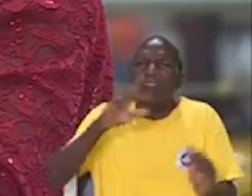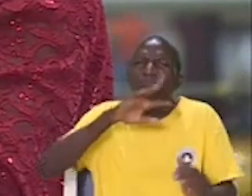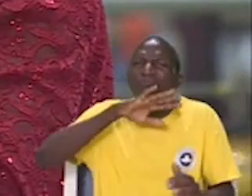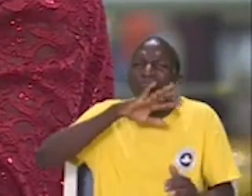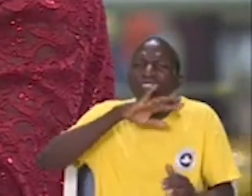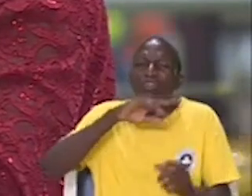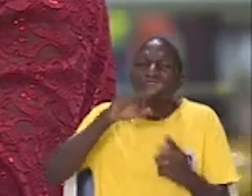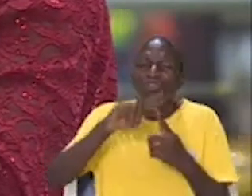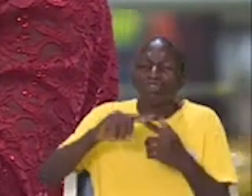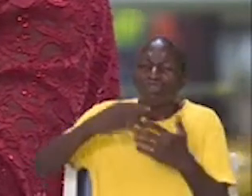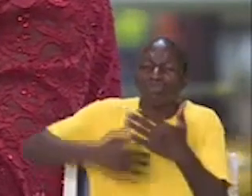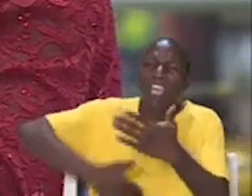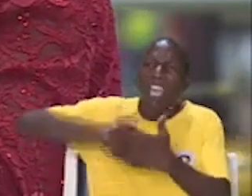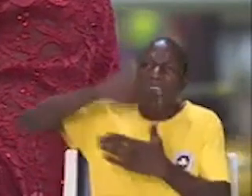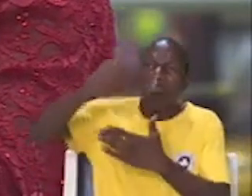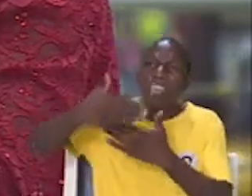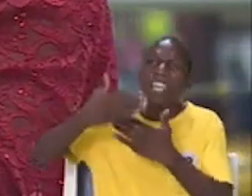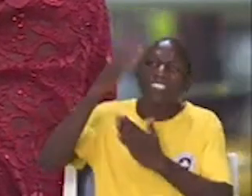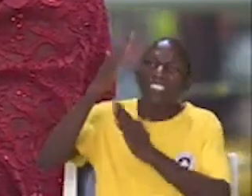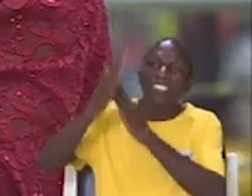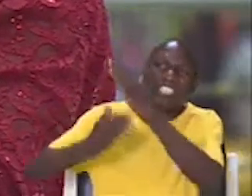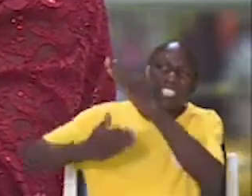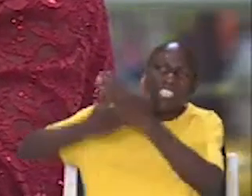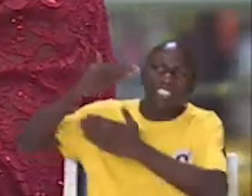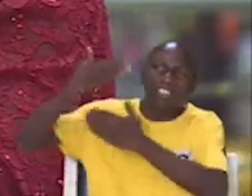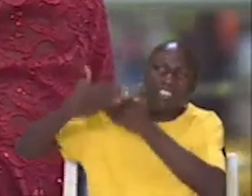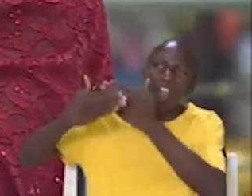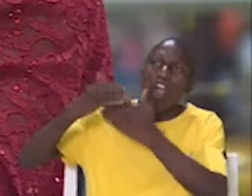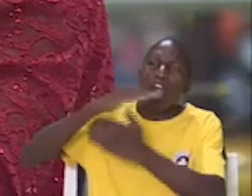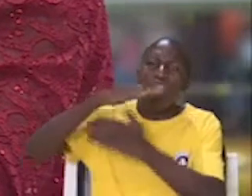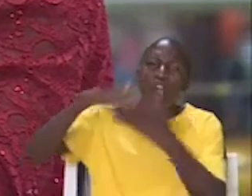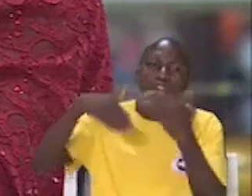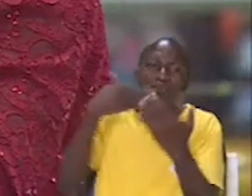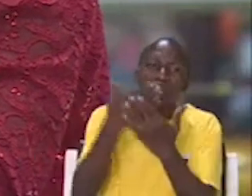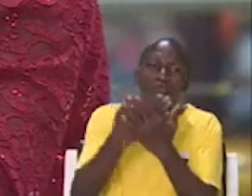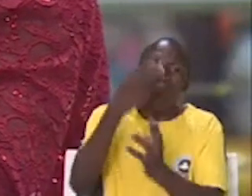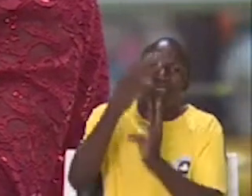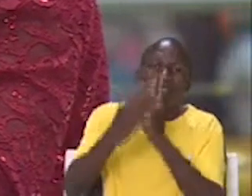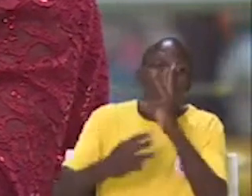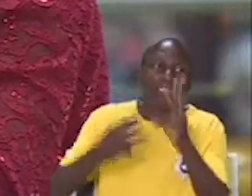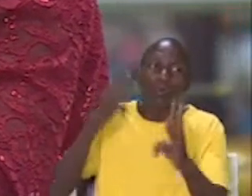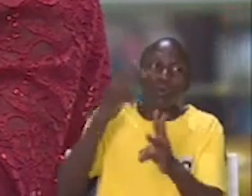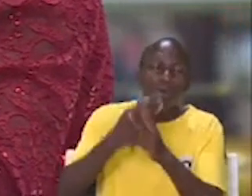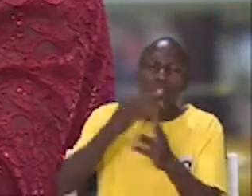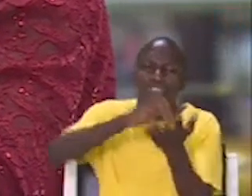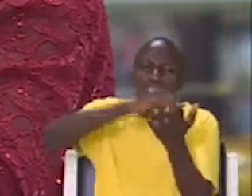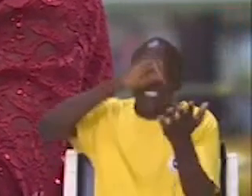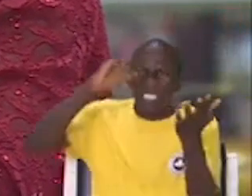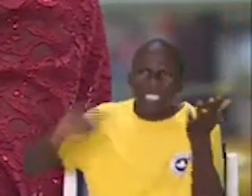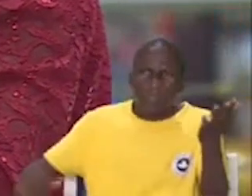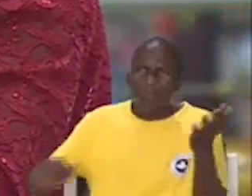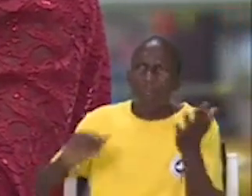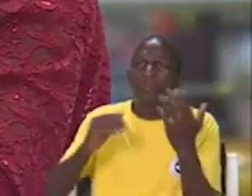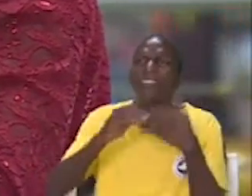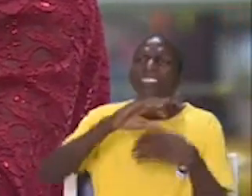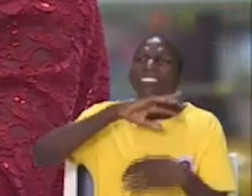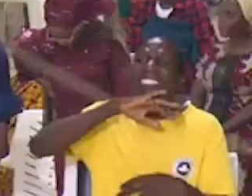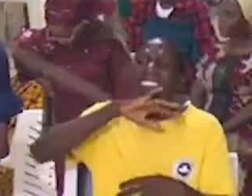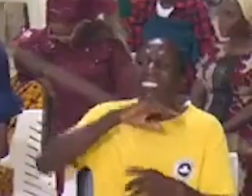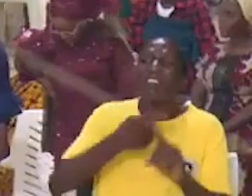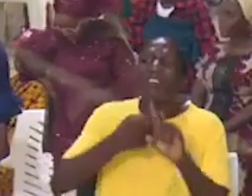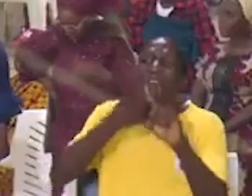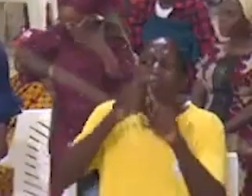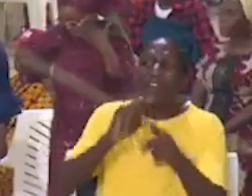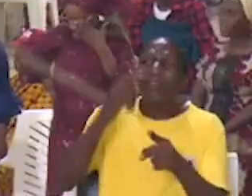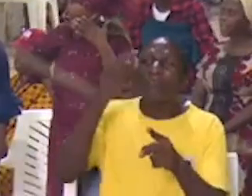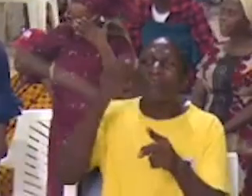generation. All over the world, remove the stains from the banners of our